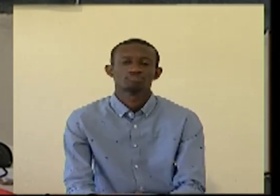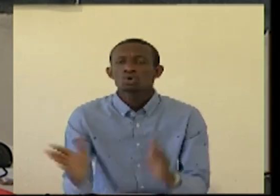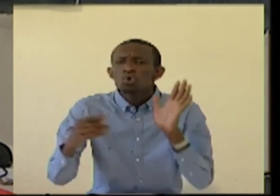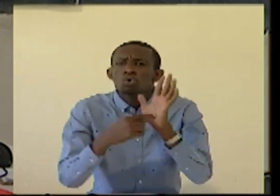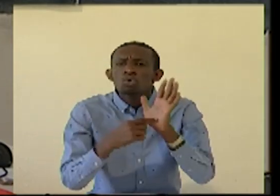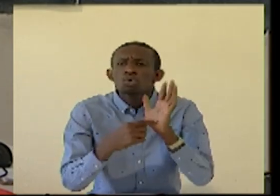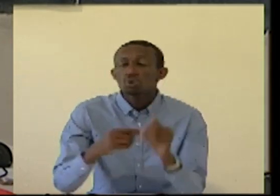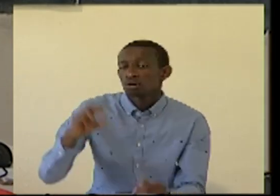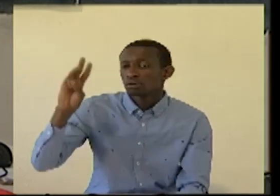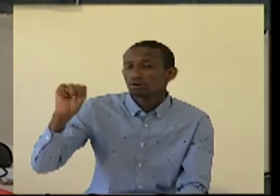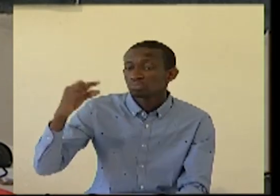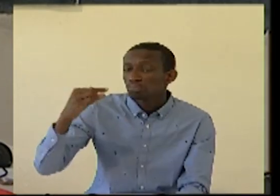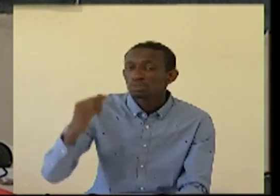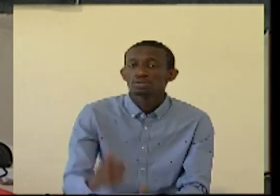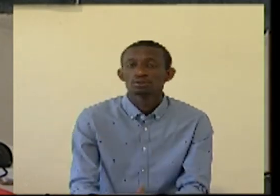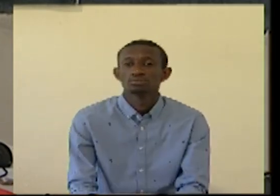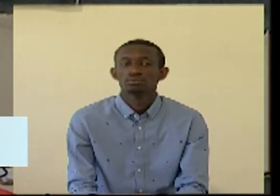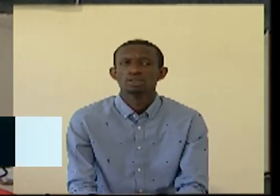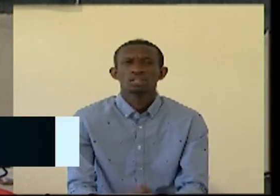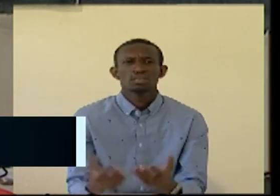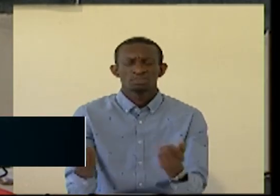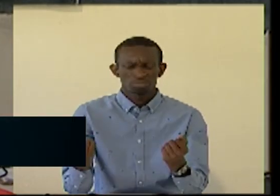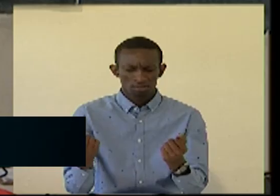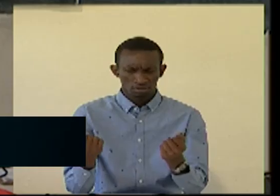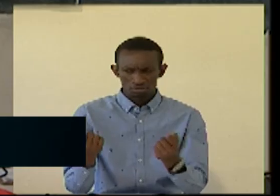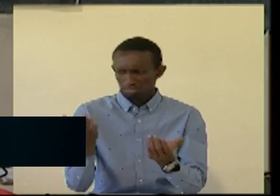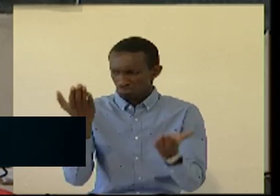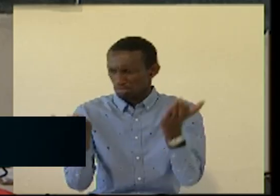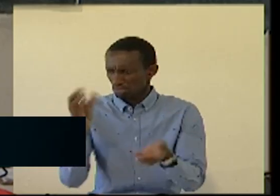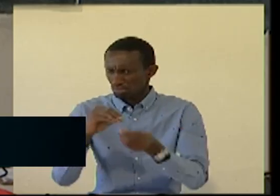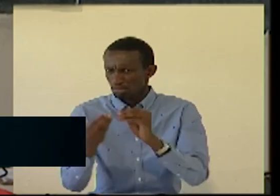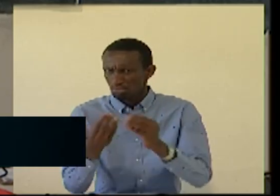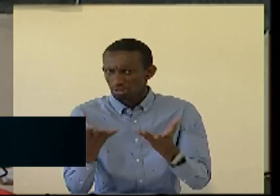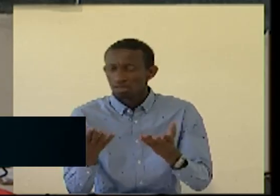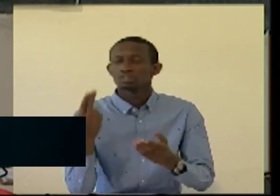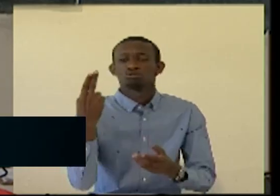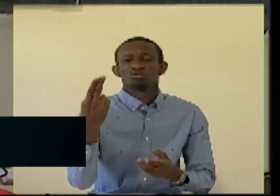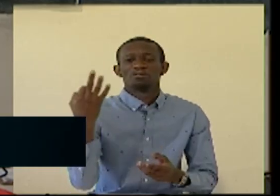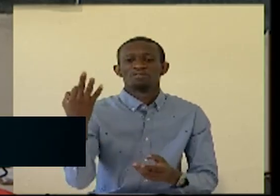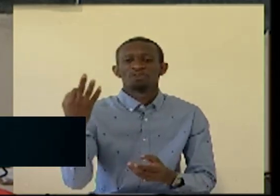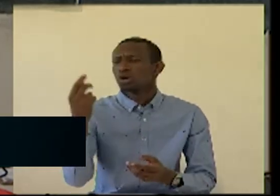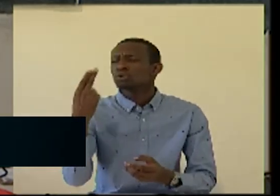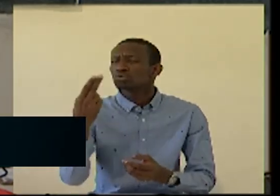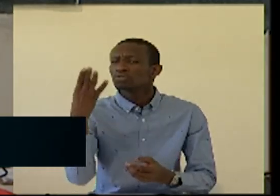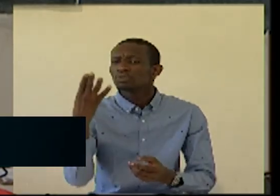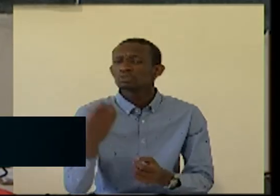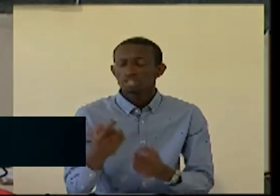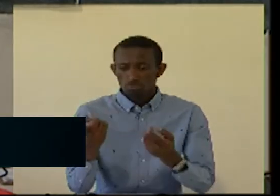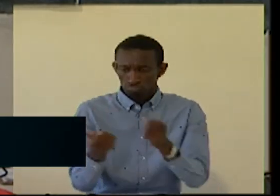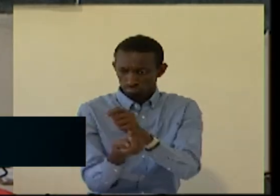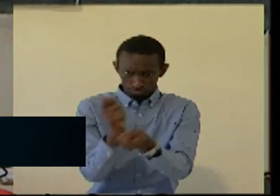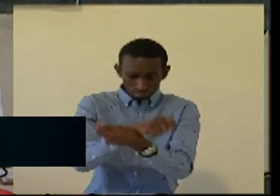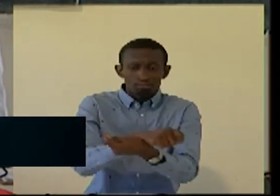which has 24 as mass number, then if we take the same mass in grams,